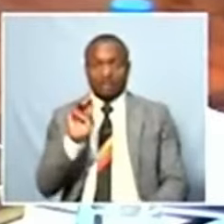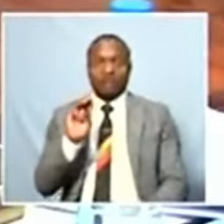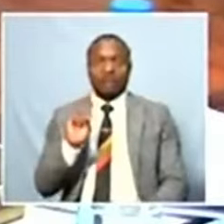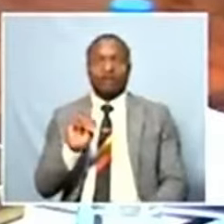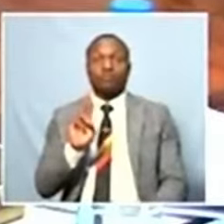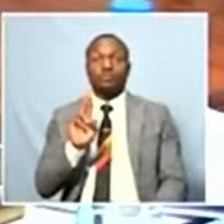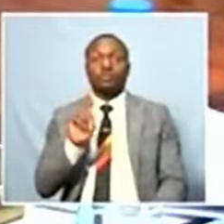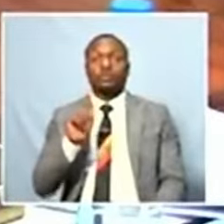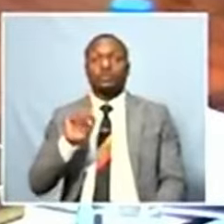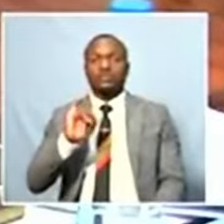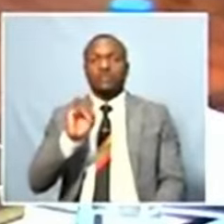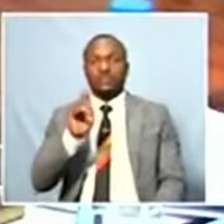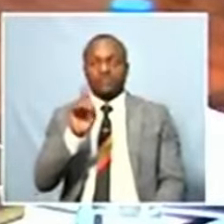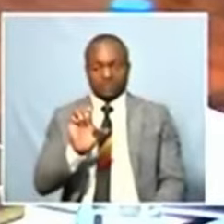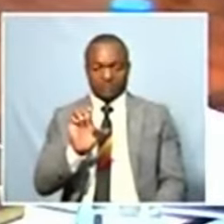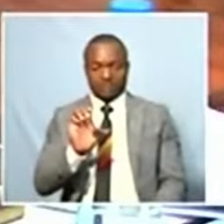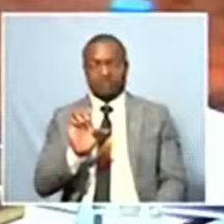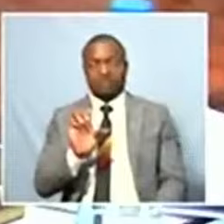ask Honorable Mutike.